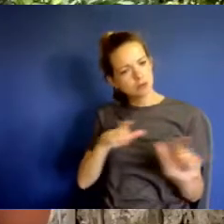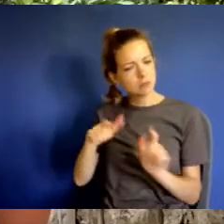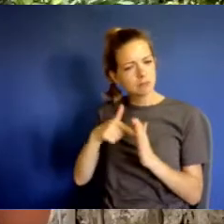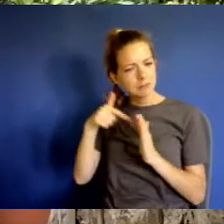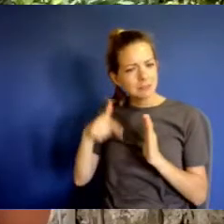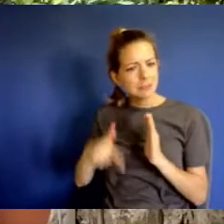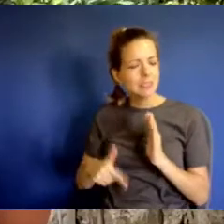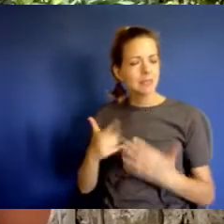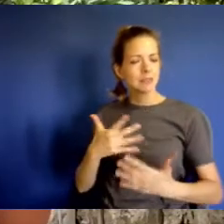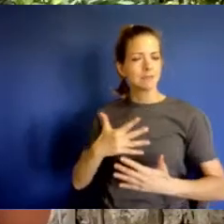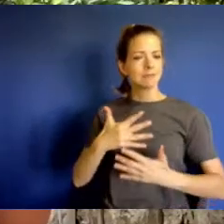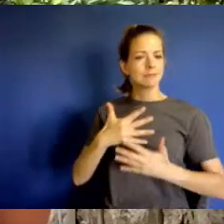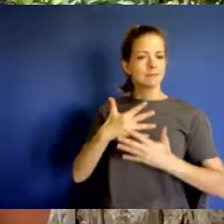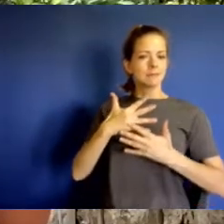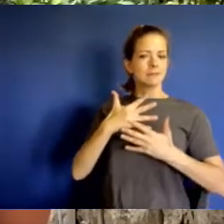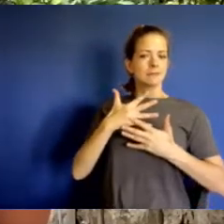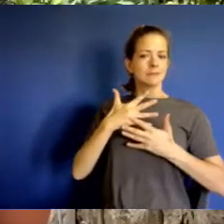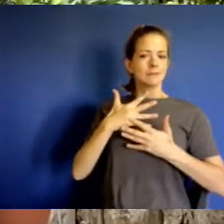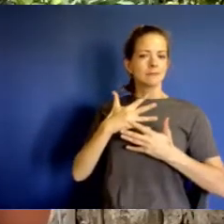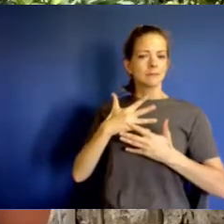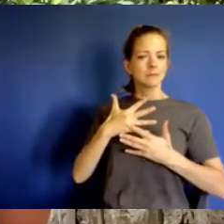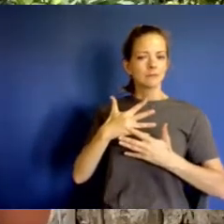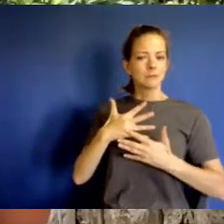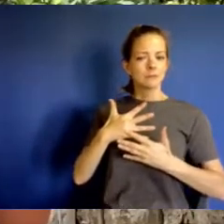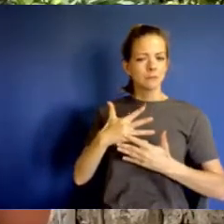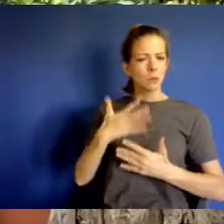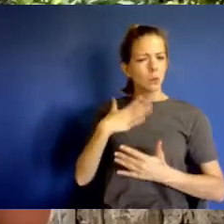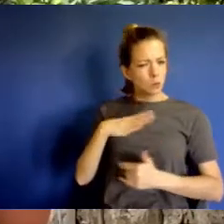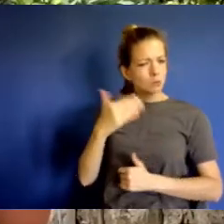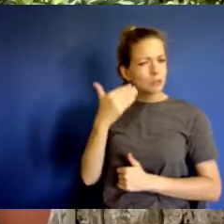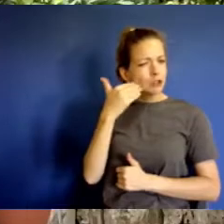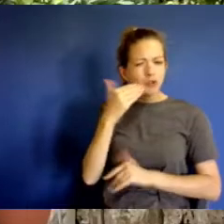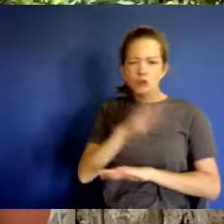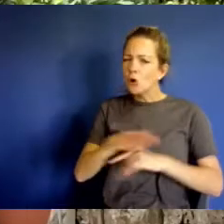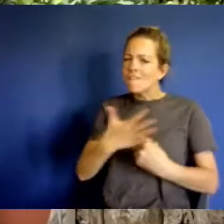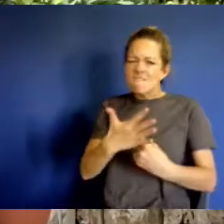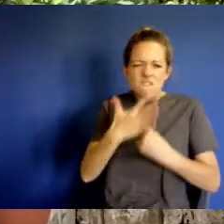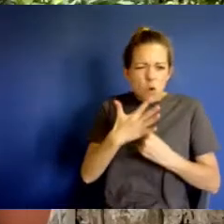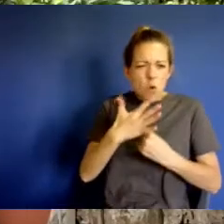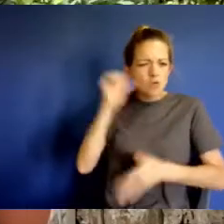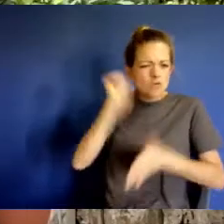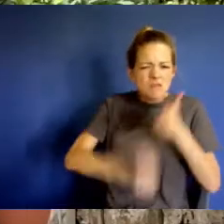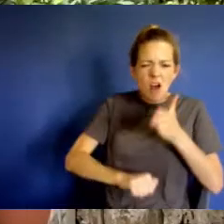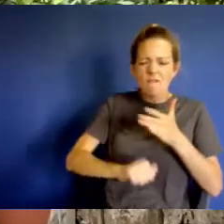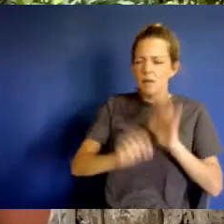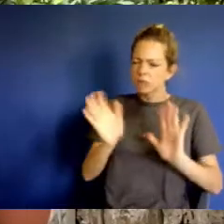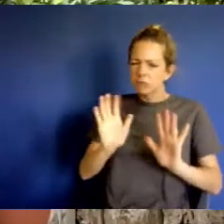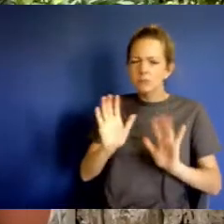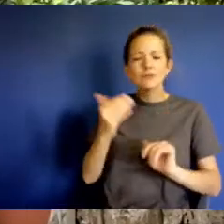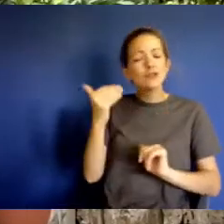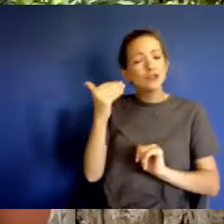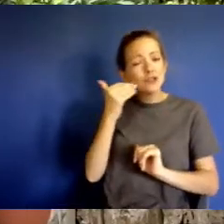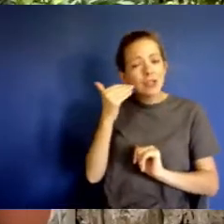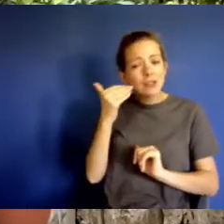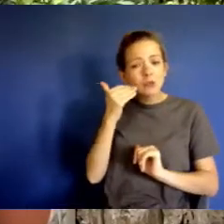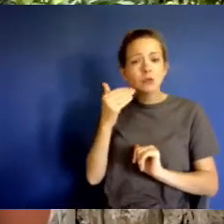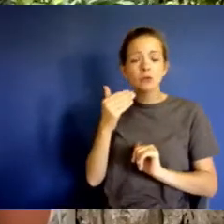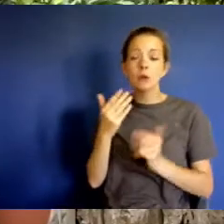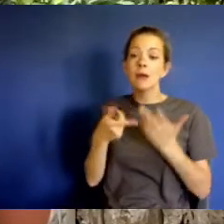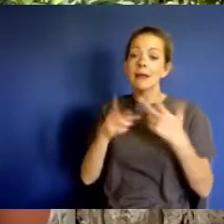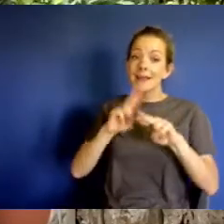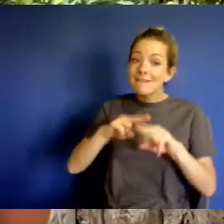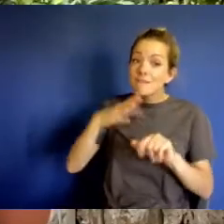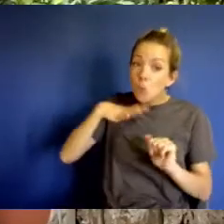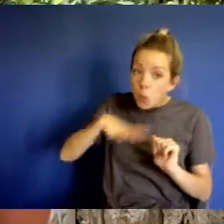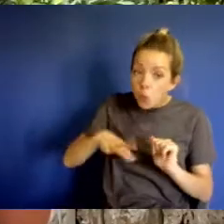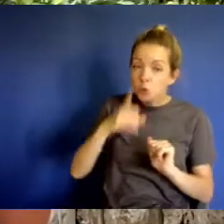do in everyday life. So we're just going to kind of be gentle with our bodies in this pose. And don't forget then, you can come down onto